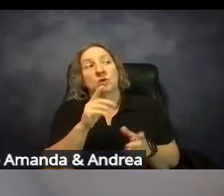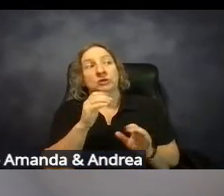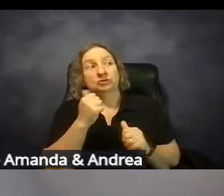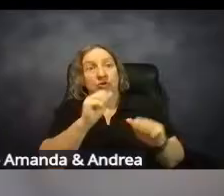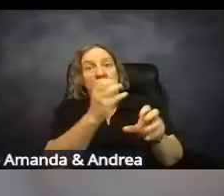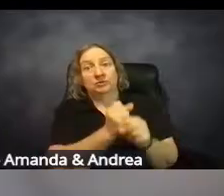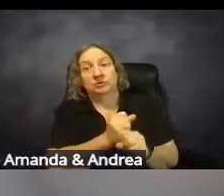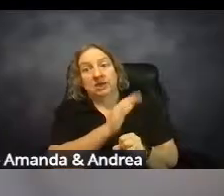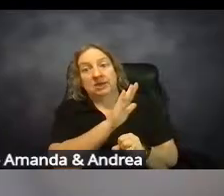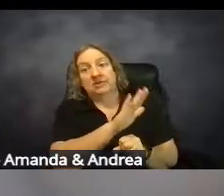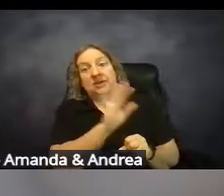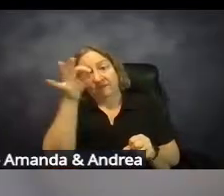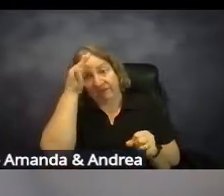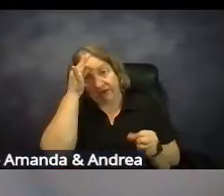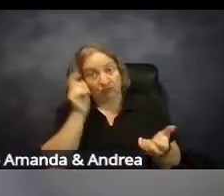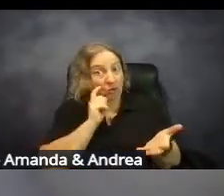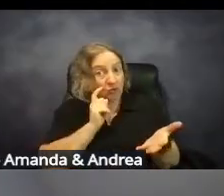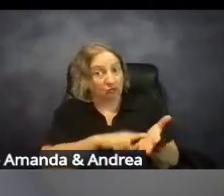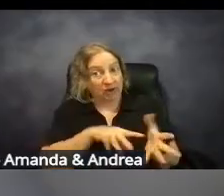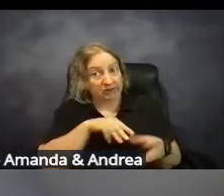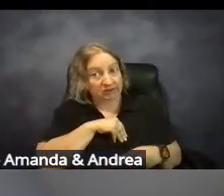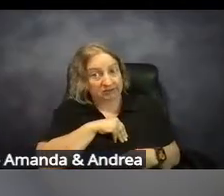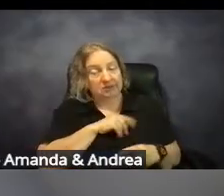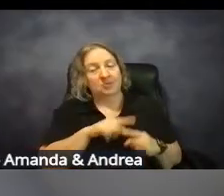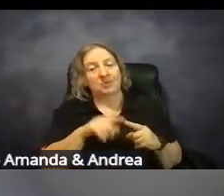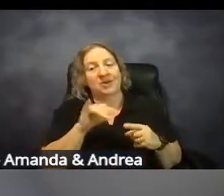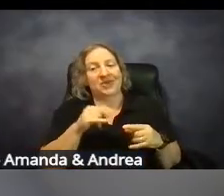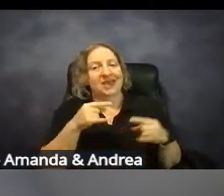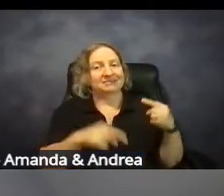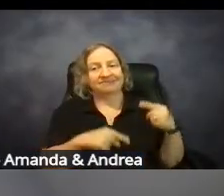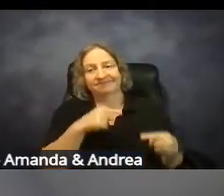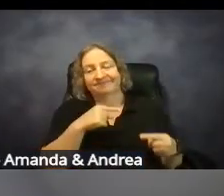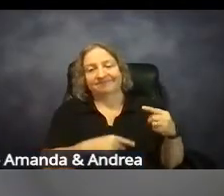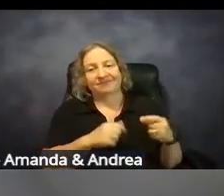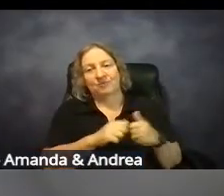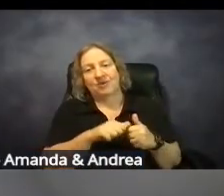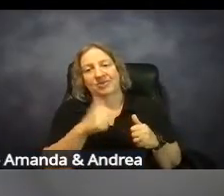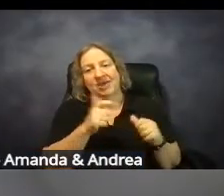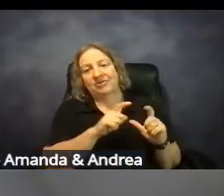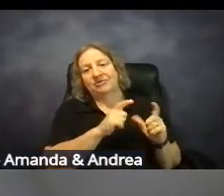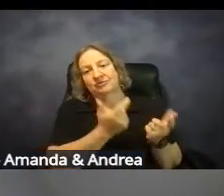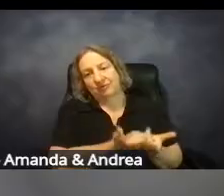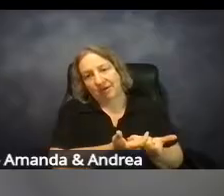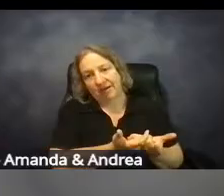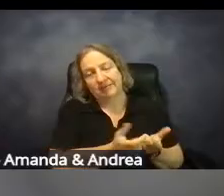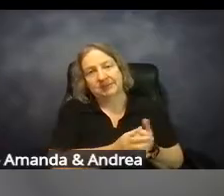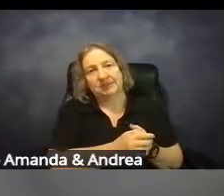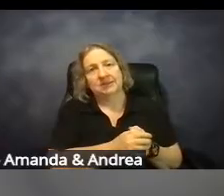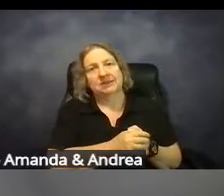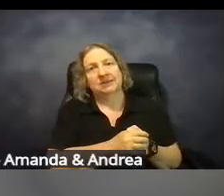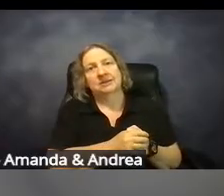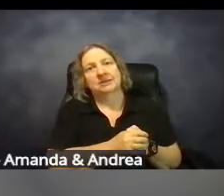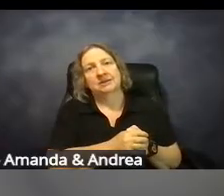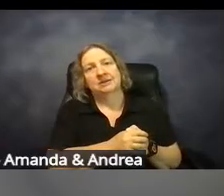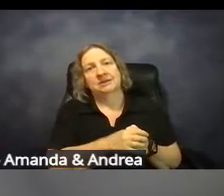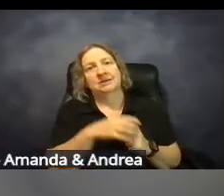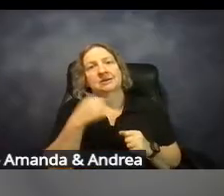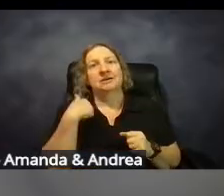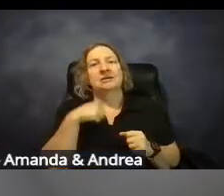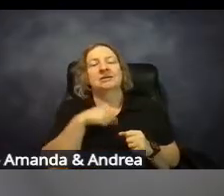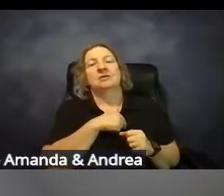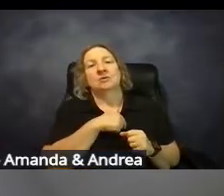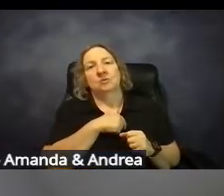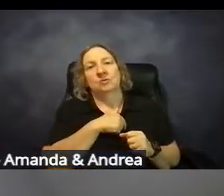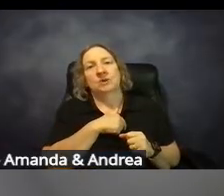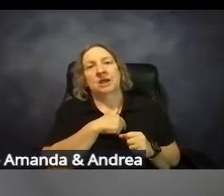recognition, but that is a controversy amongst other tribes. So we are hewing